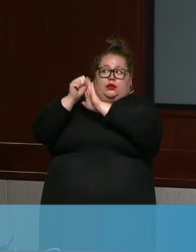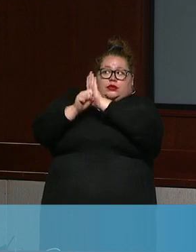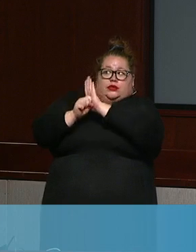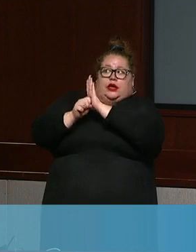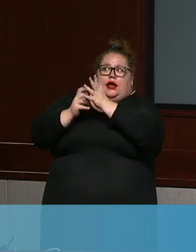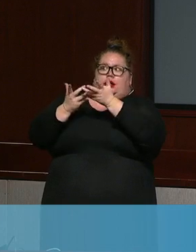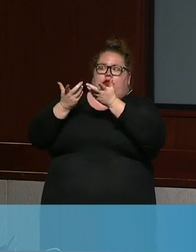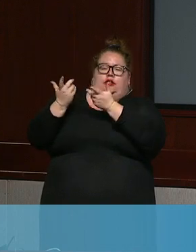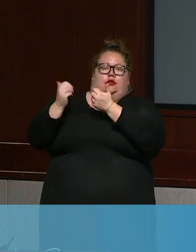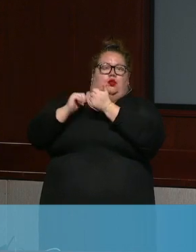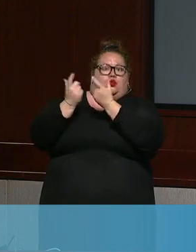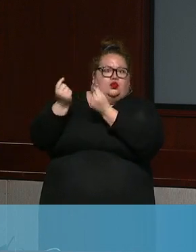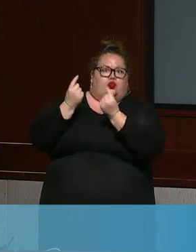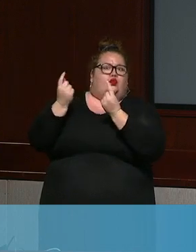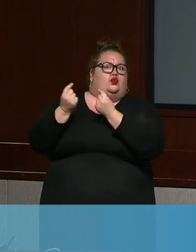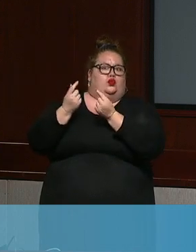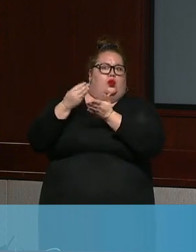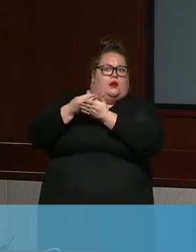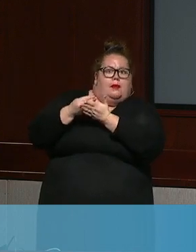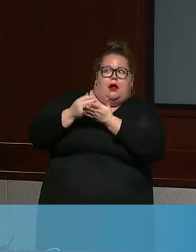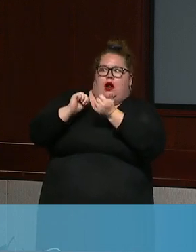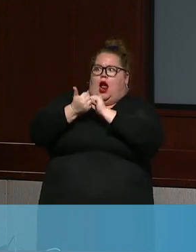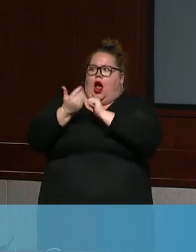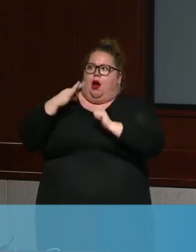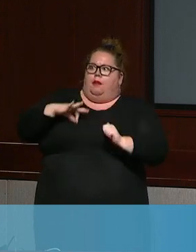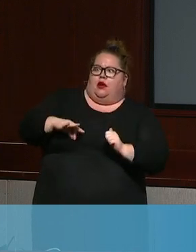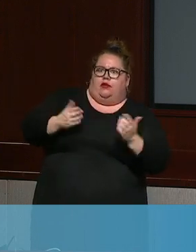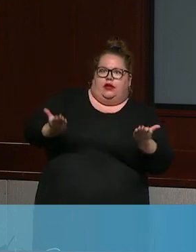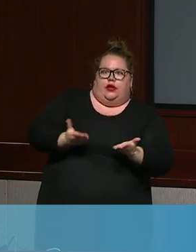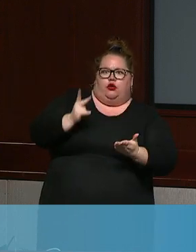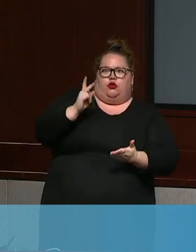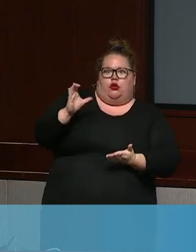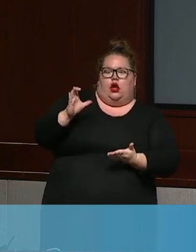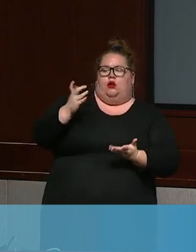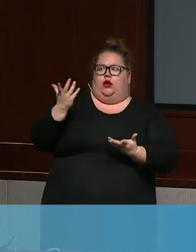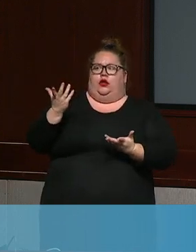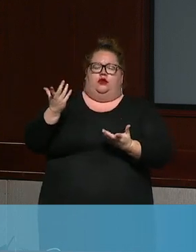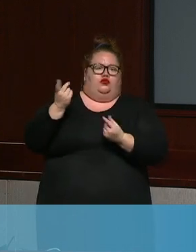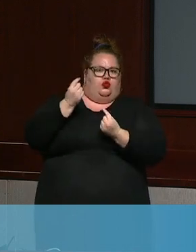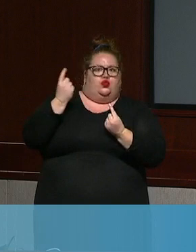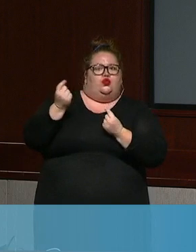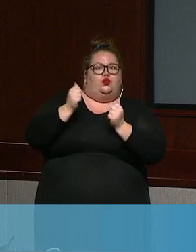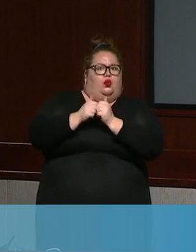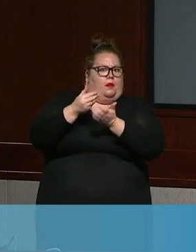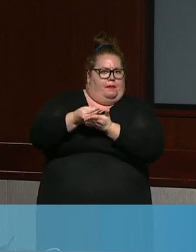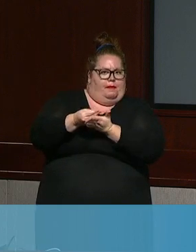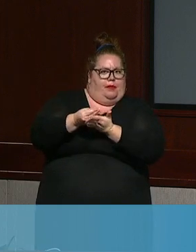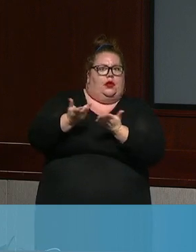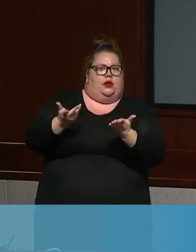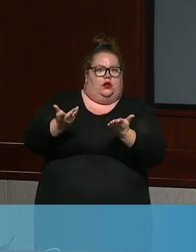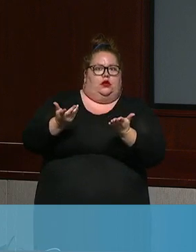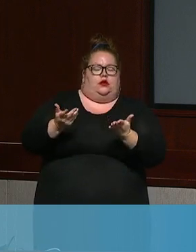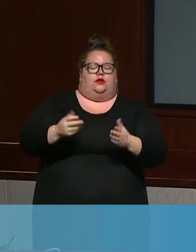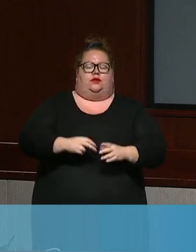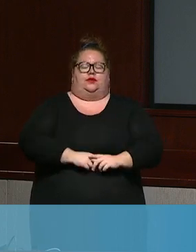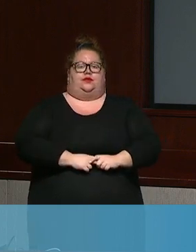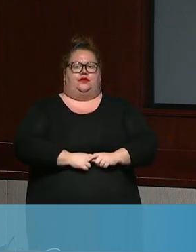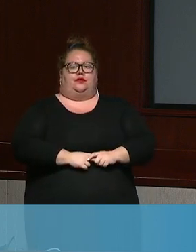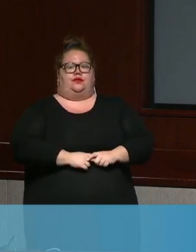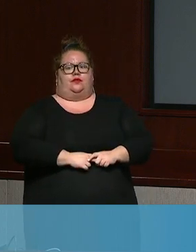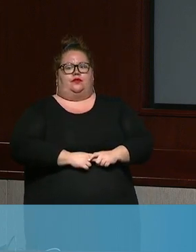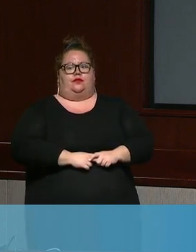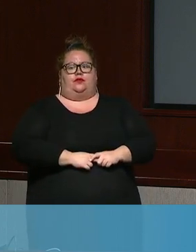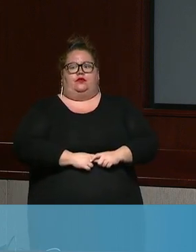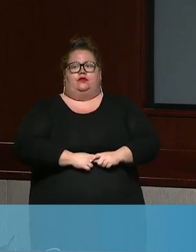used locally and how it could benefit us in Kern County. There's a couple-week process where we're going to have